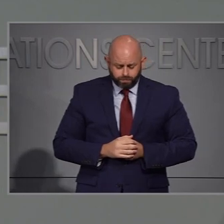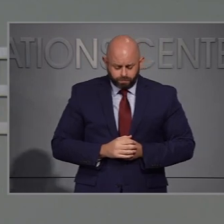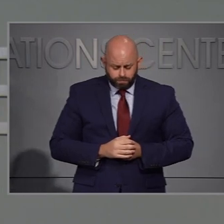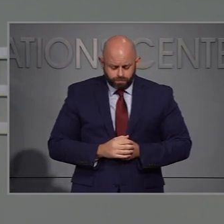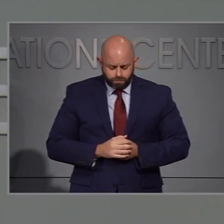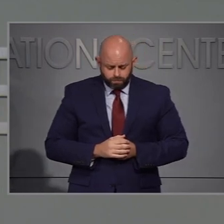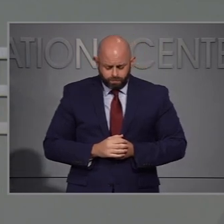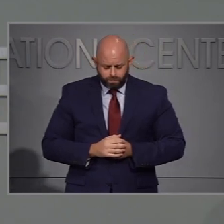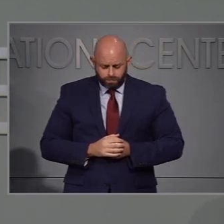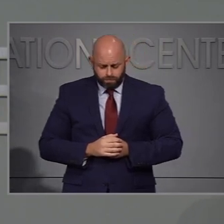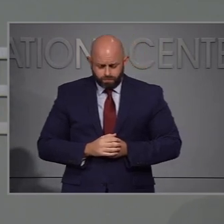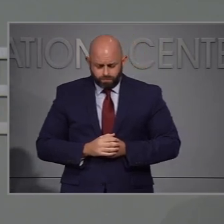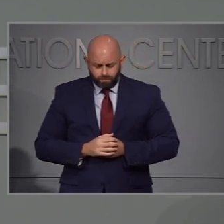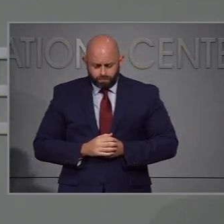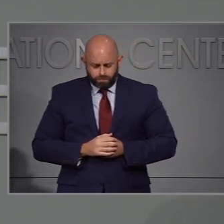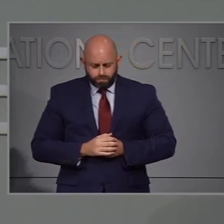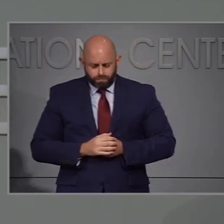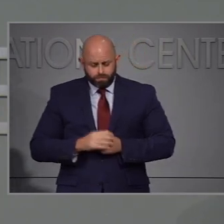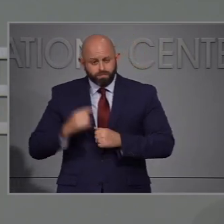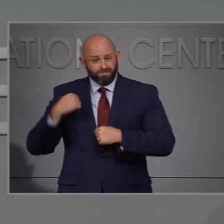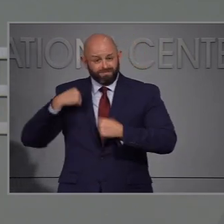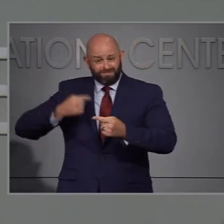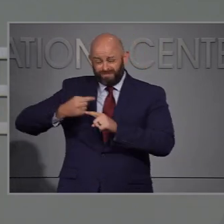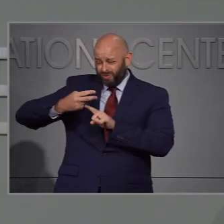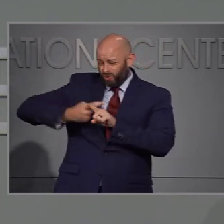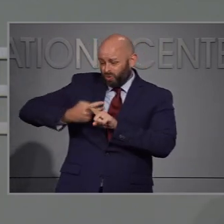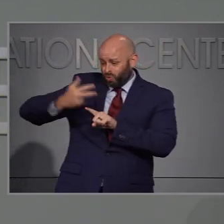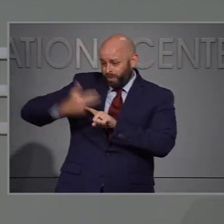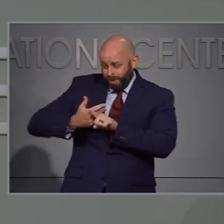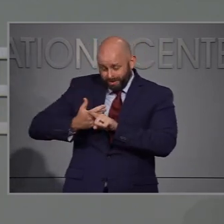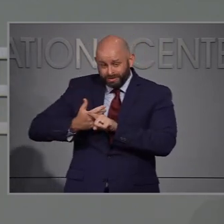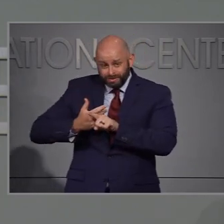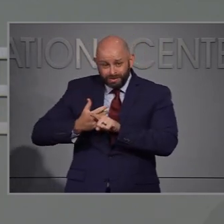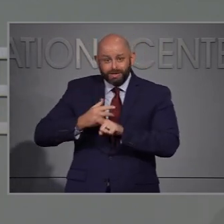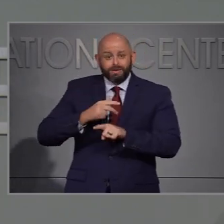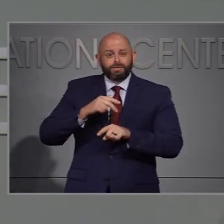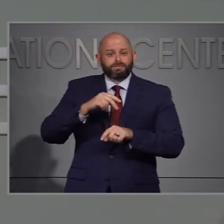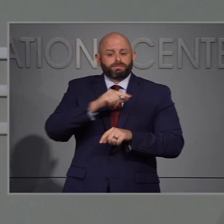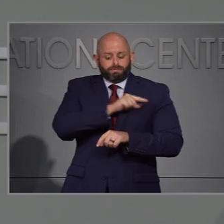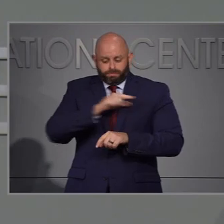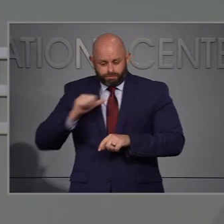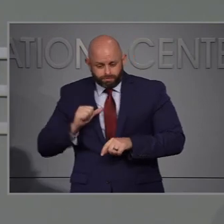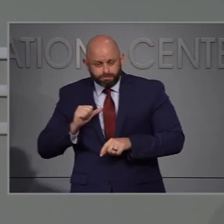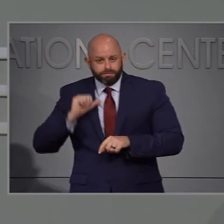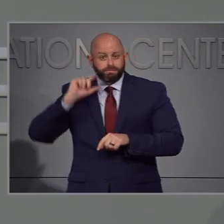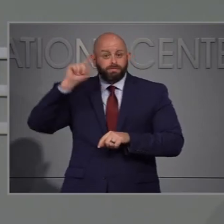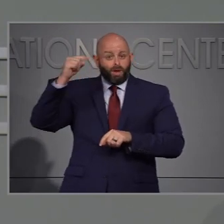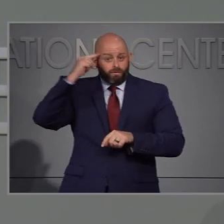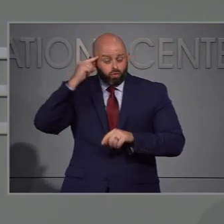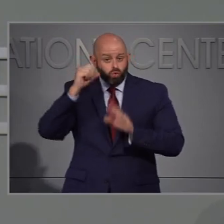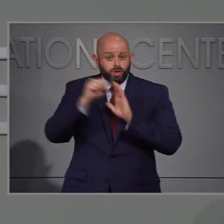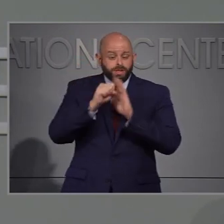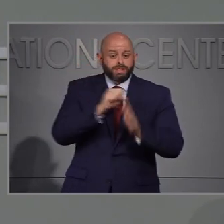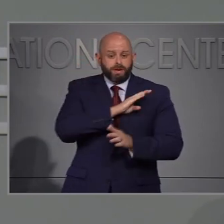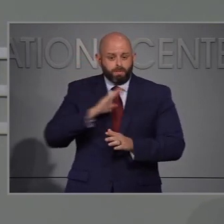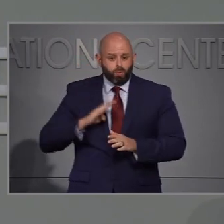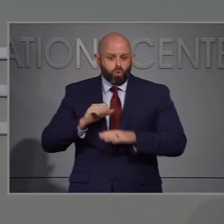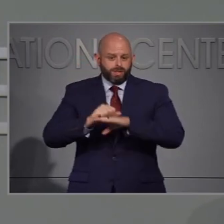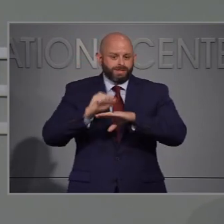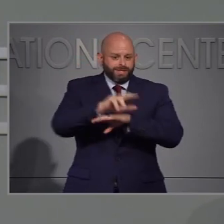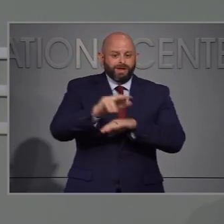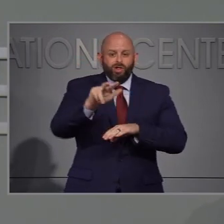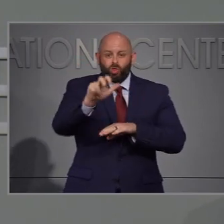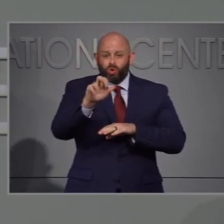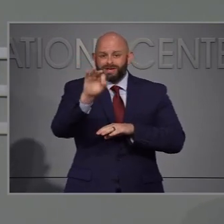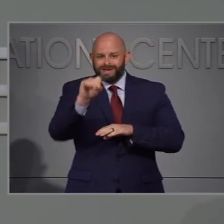General Assembly, Governor, and State Board have sent over $390 million in COVID-19 relief funds to our schools